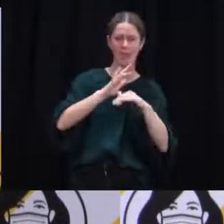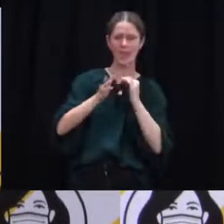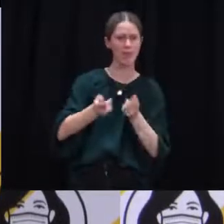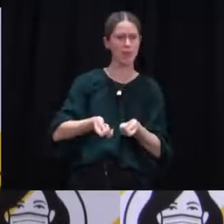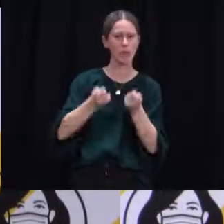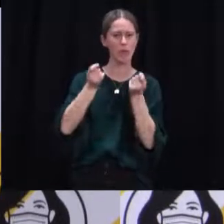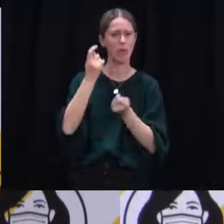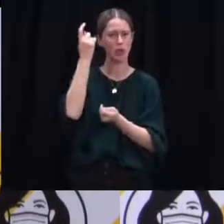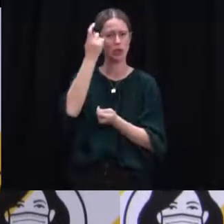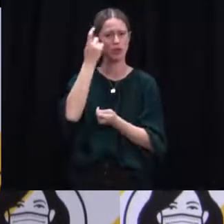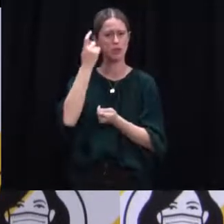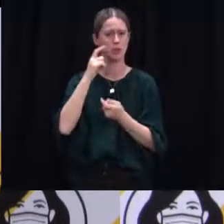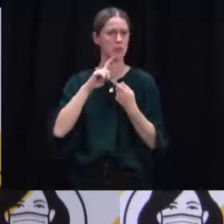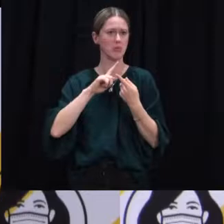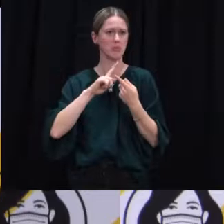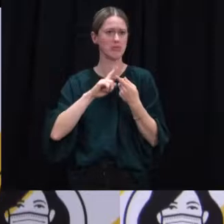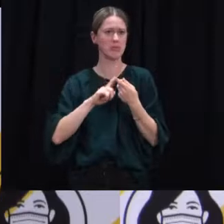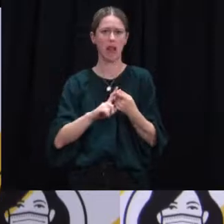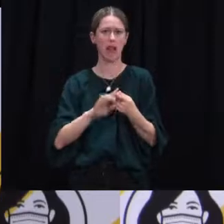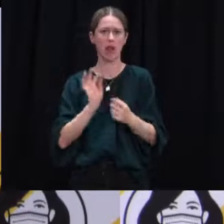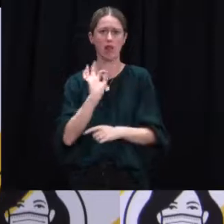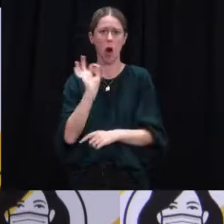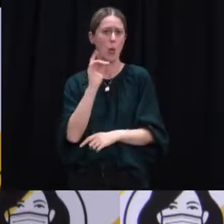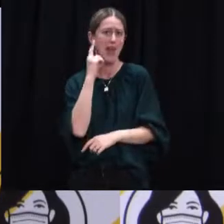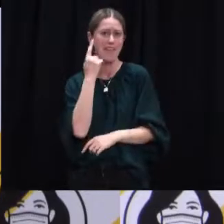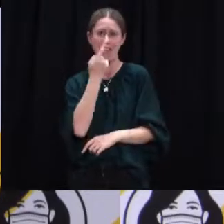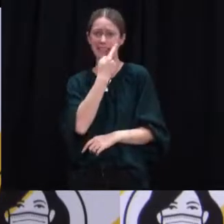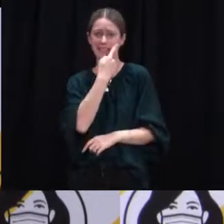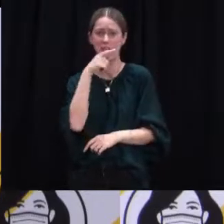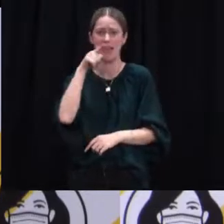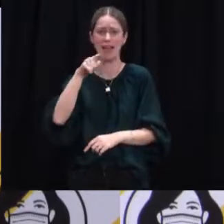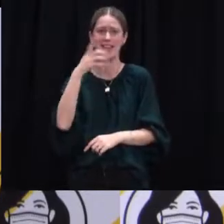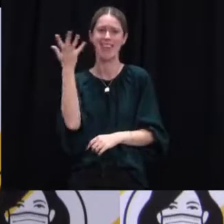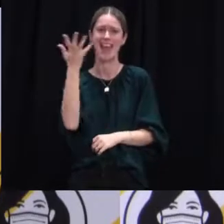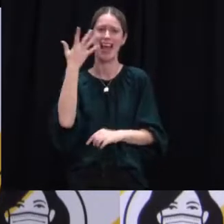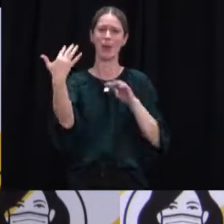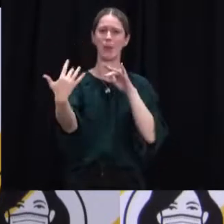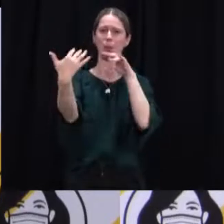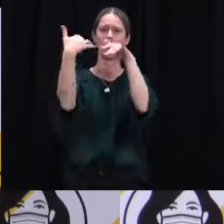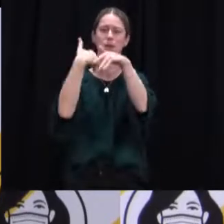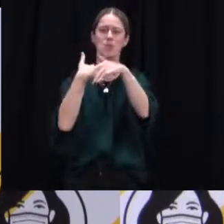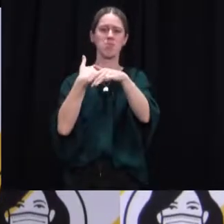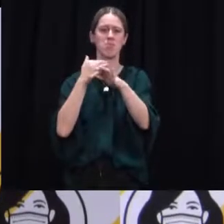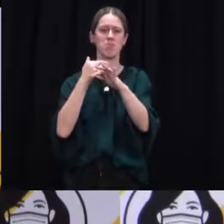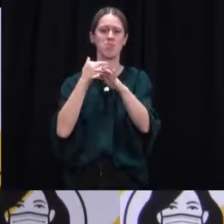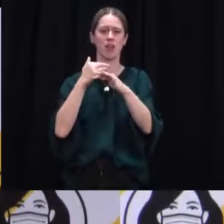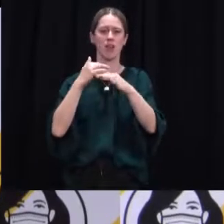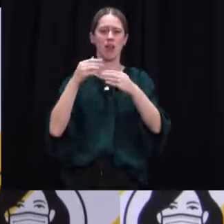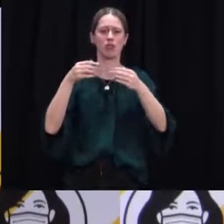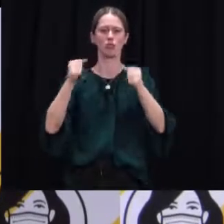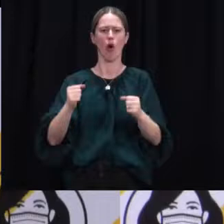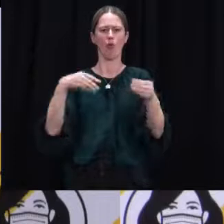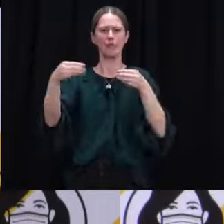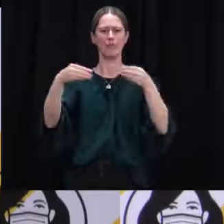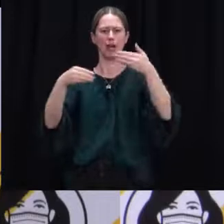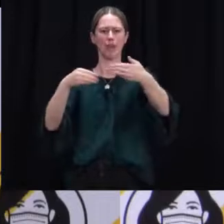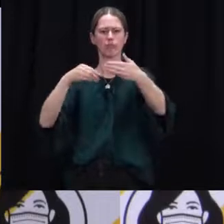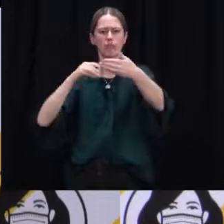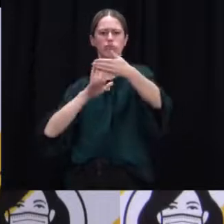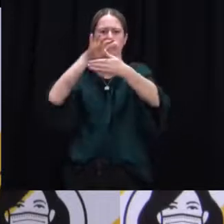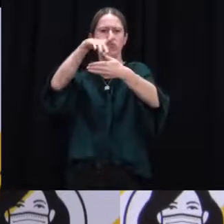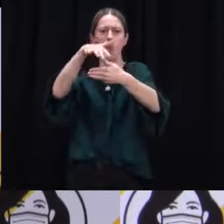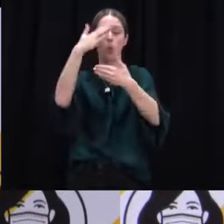though? Like I said, the infection prevention and control audits had not raised this as a concern. There is still no evidence at this point